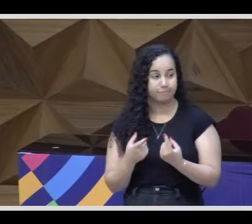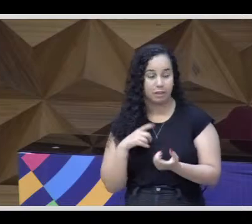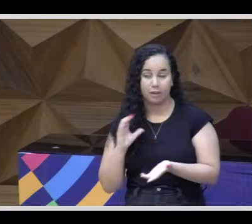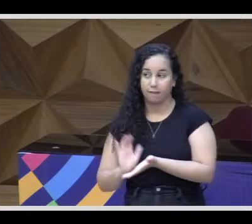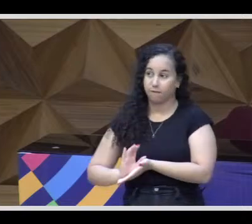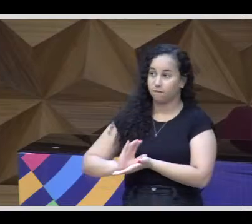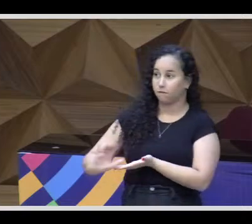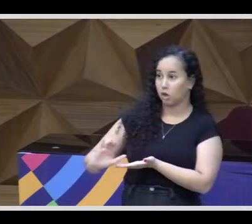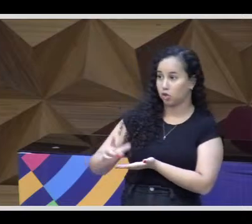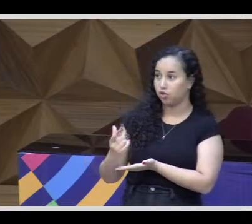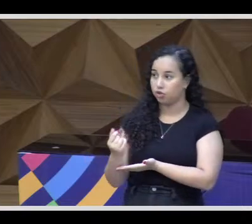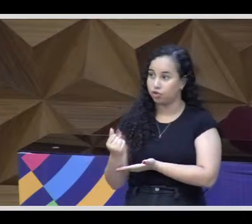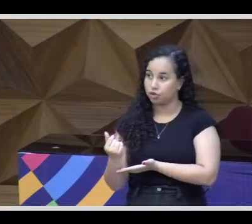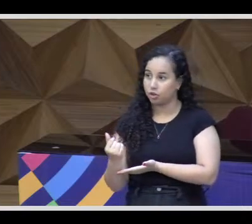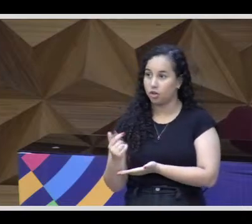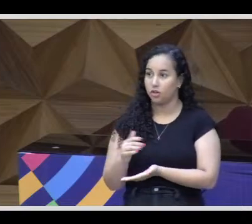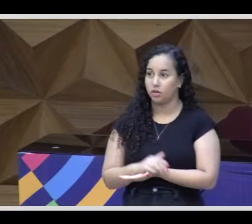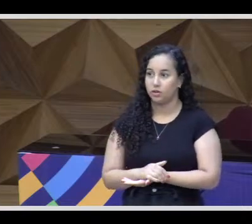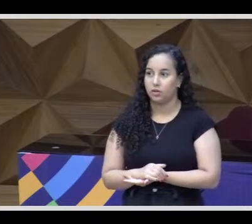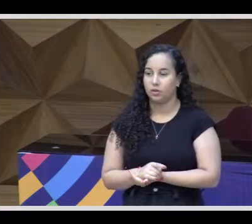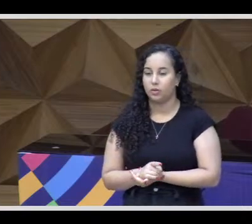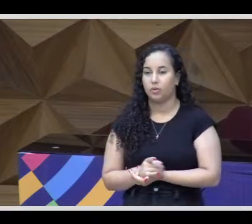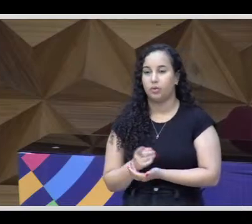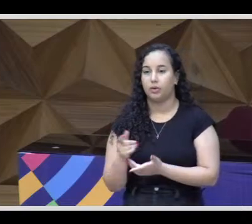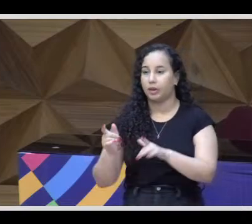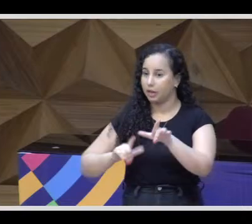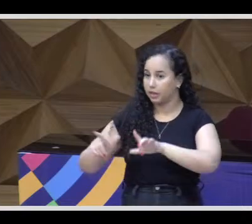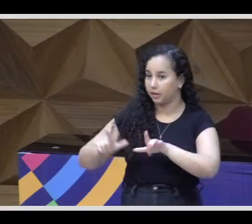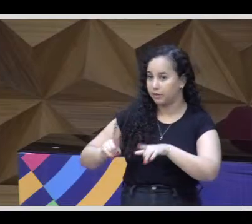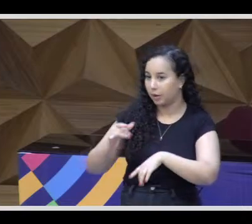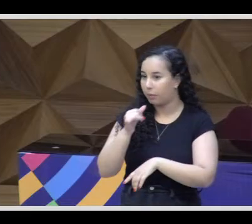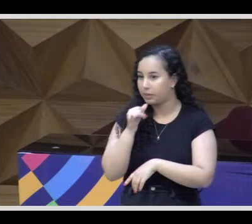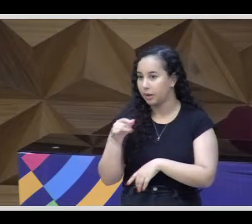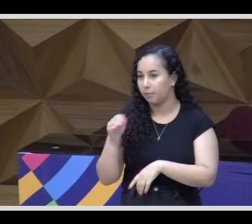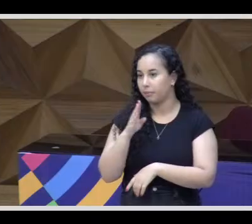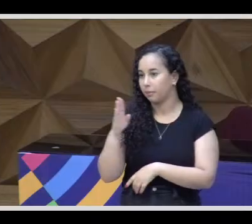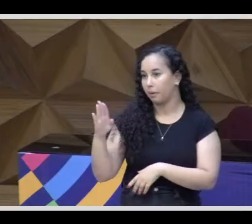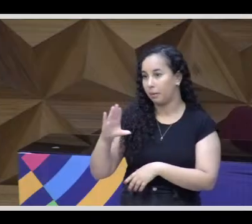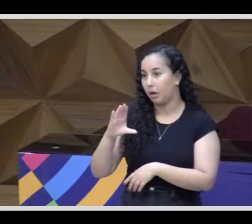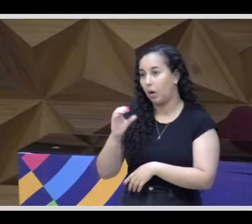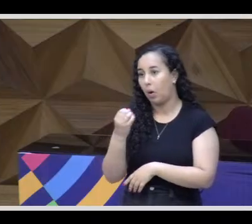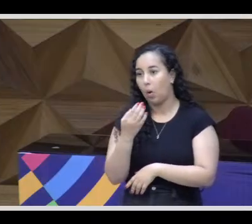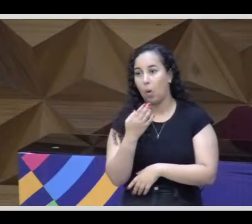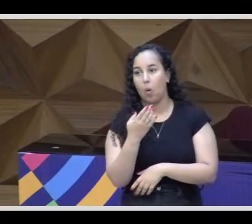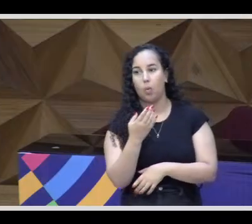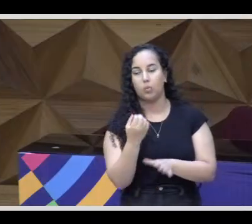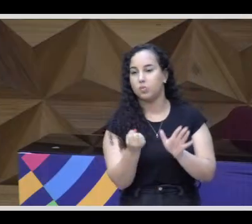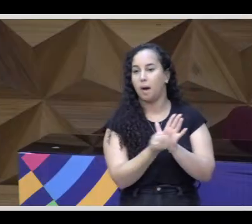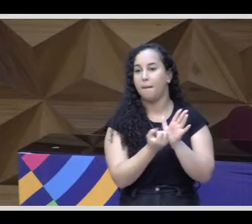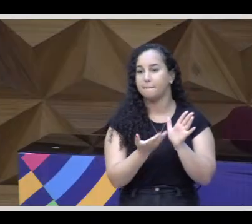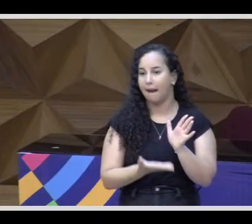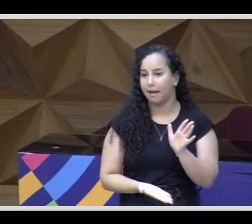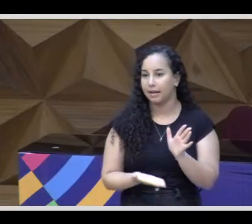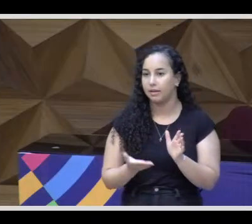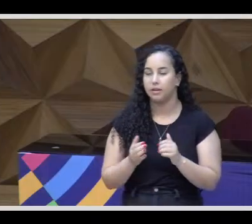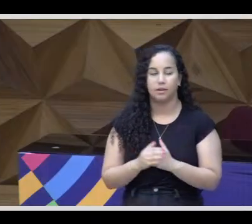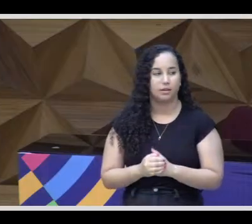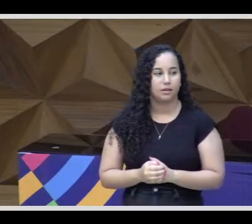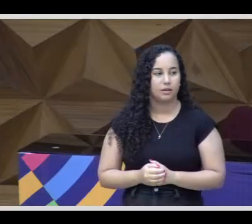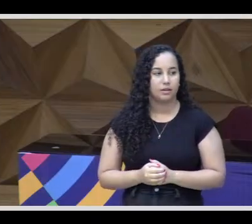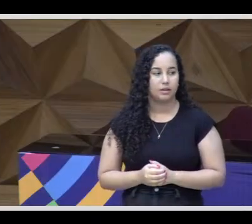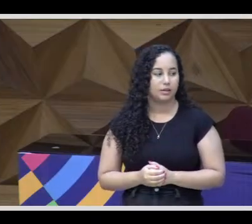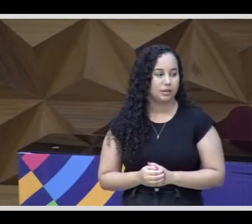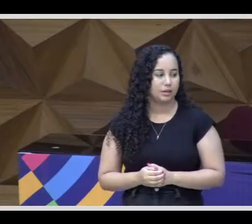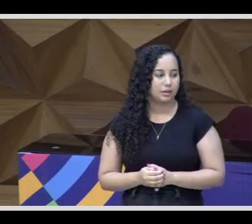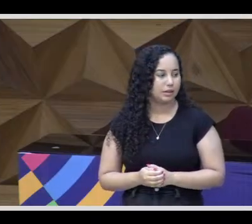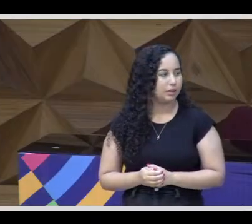investing money in a TV show like BBB for a brand. I'm trying to describe a situation where